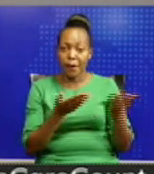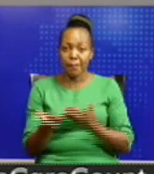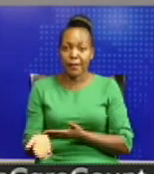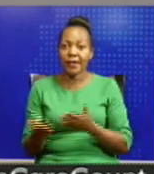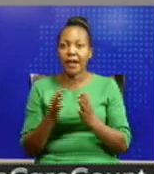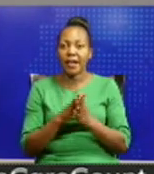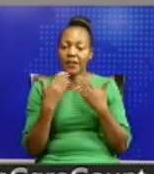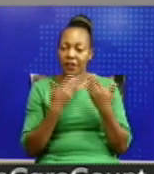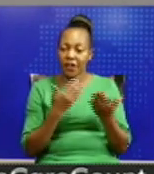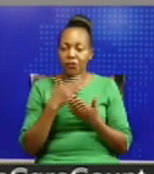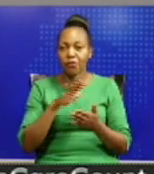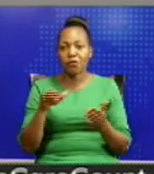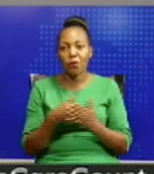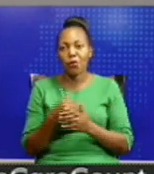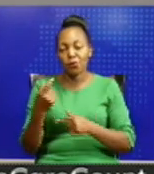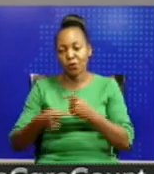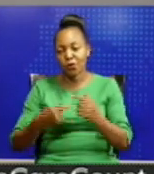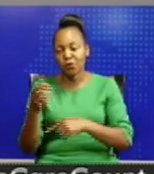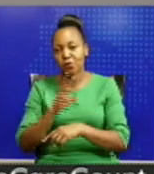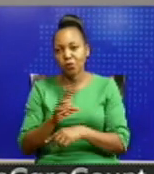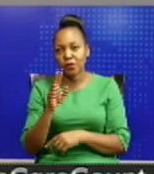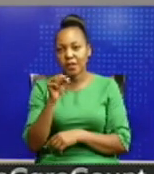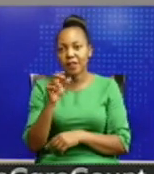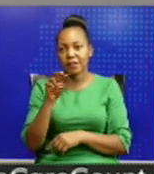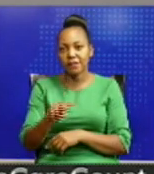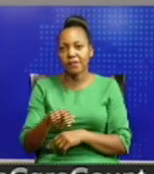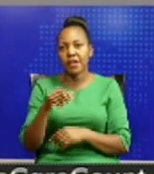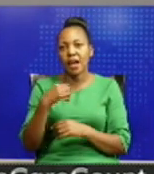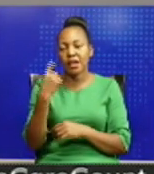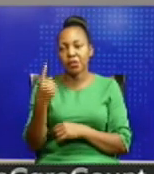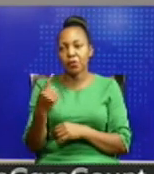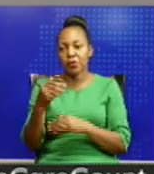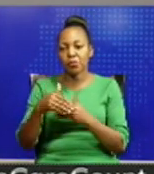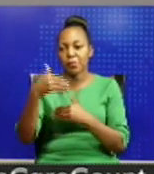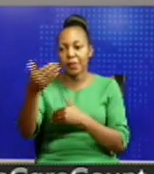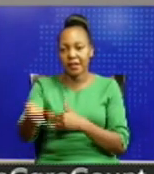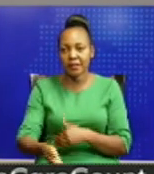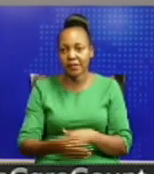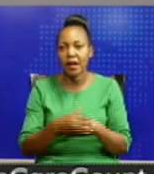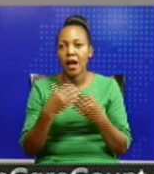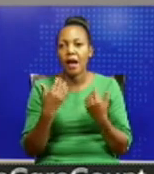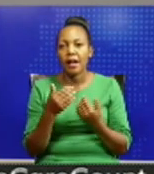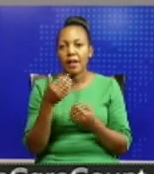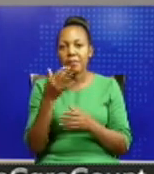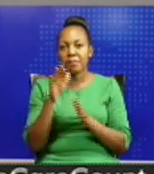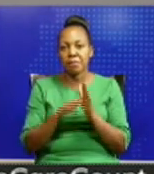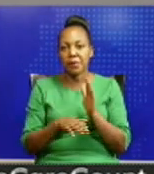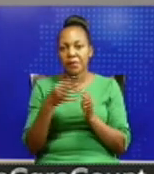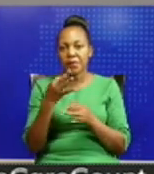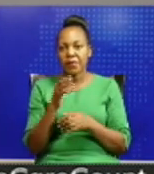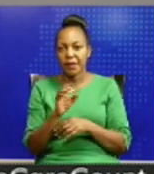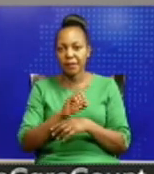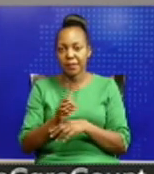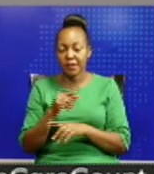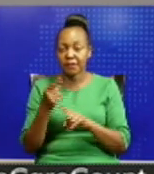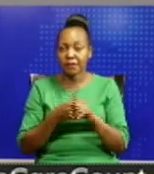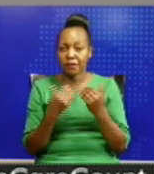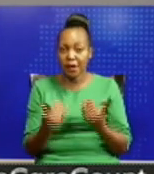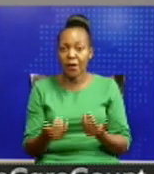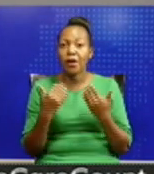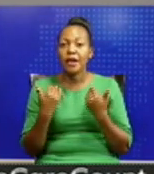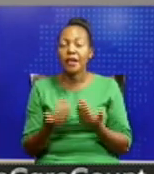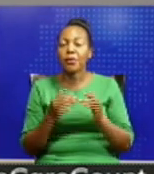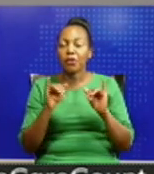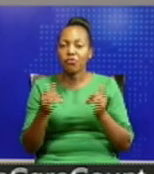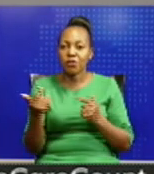Welcome back, and many thanks for staying with us. NTV at One shall be coming your way roughly less than 30 minutes from now. But right now,